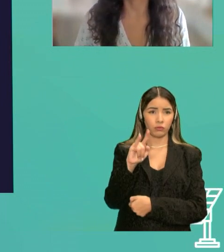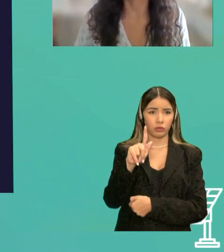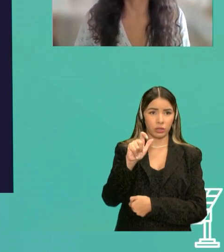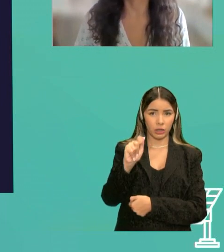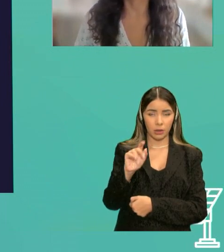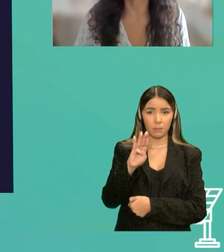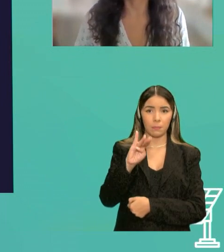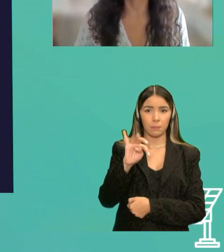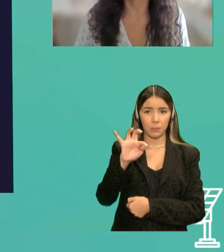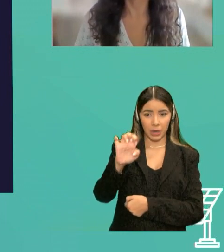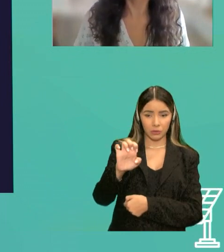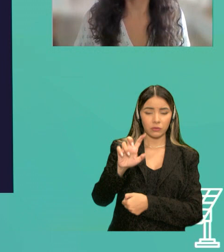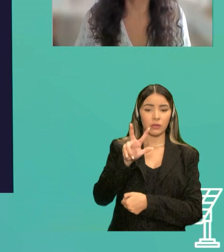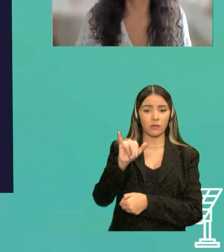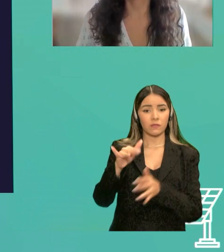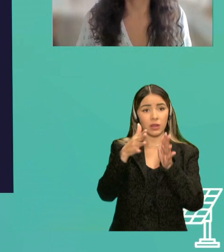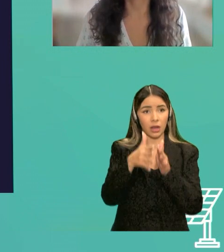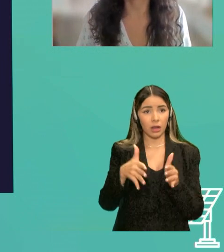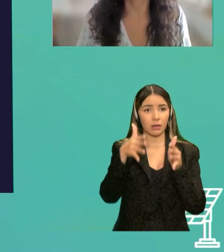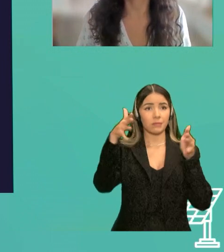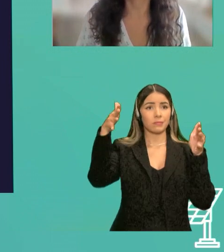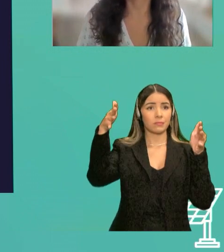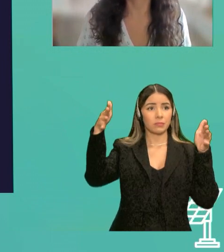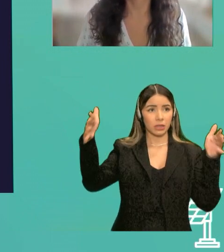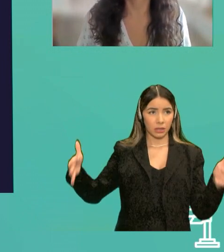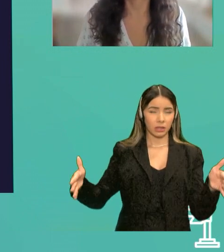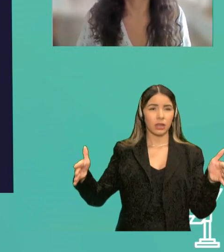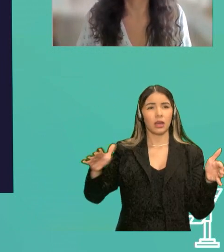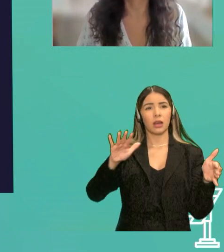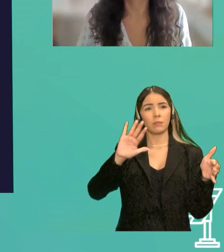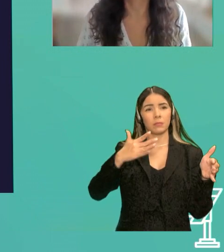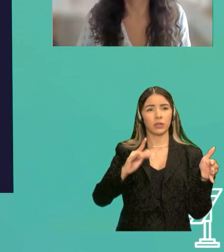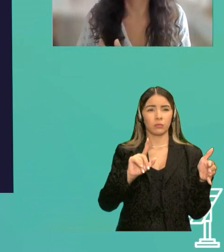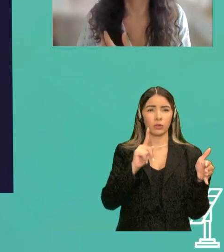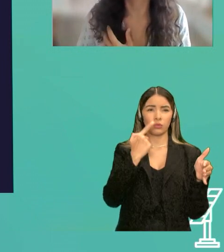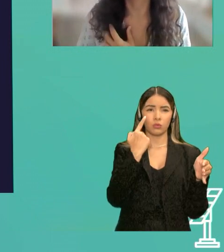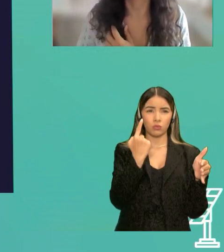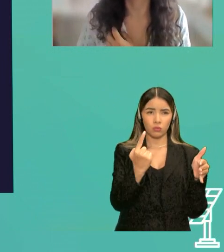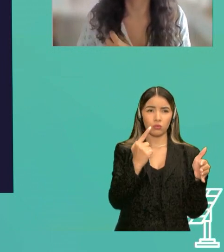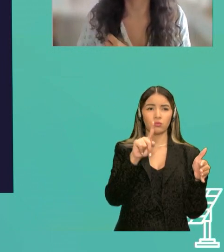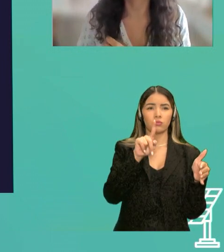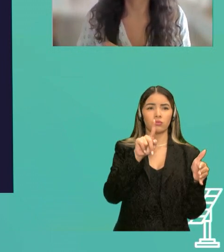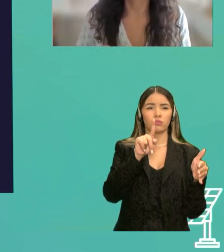increase 1 gigawatt per year, depending on the market demands.